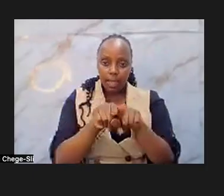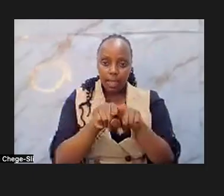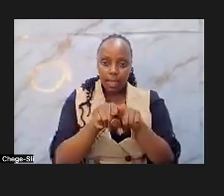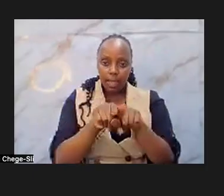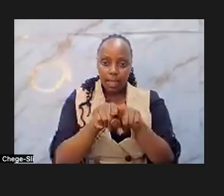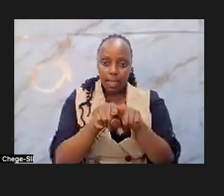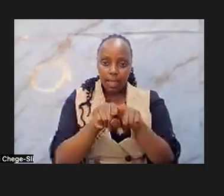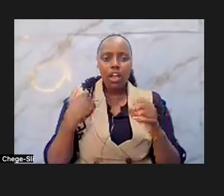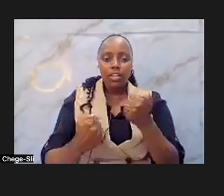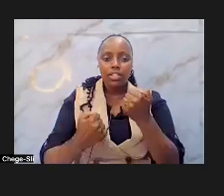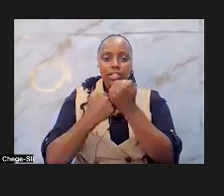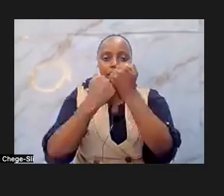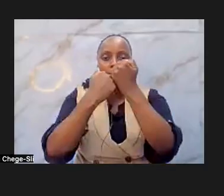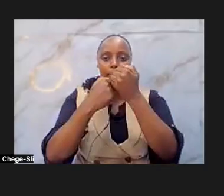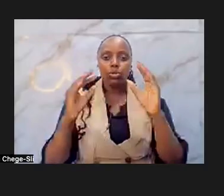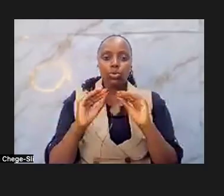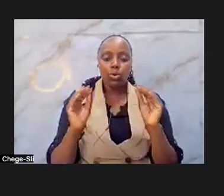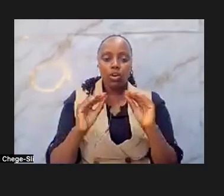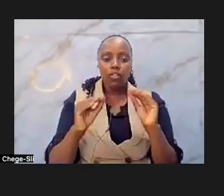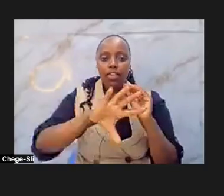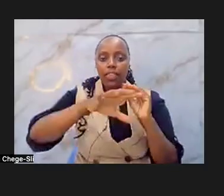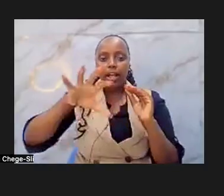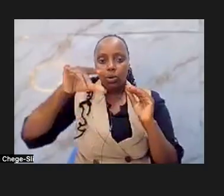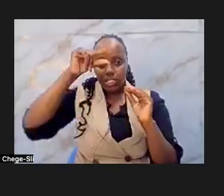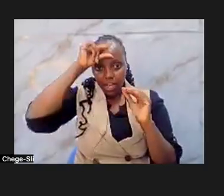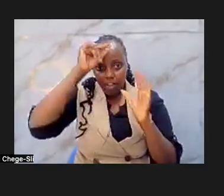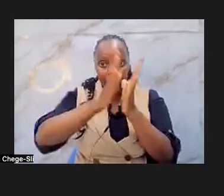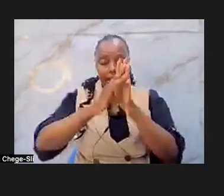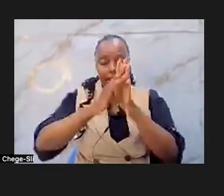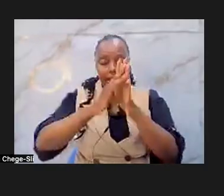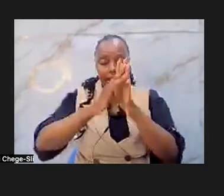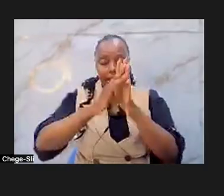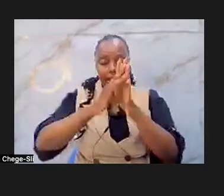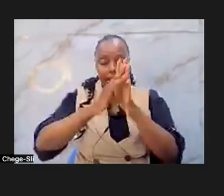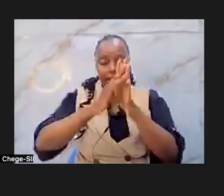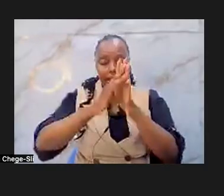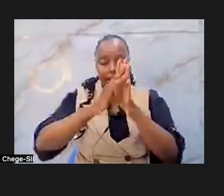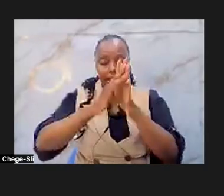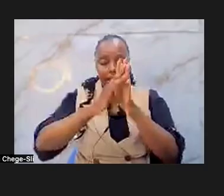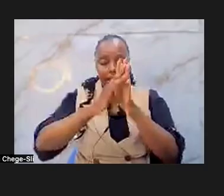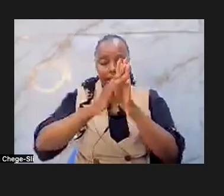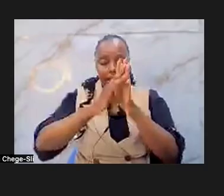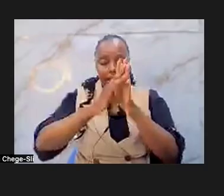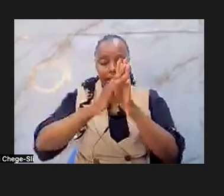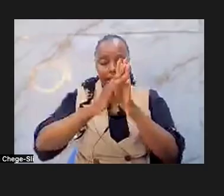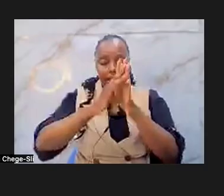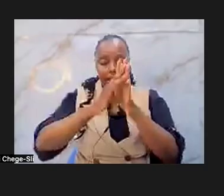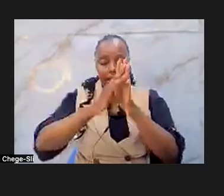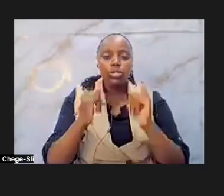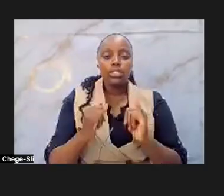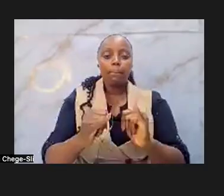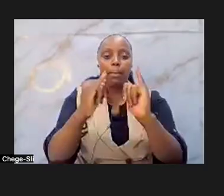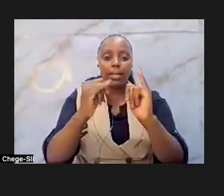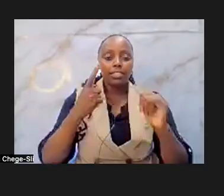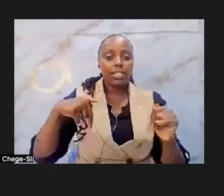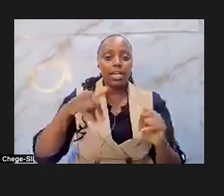Health. But even more importantly, as we continue to implement, we actually brought in more stakeholders on board. And